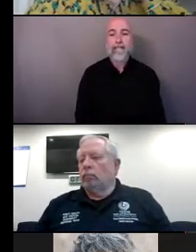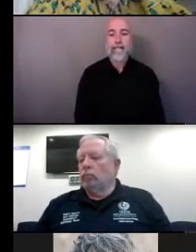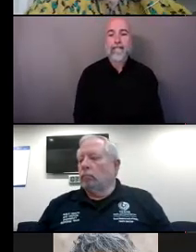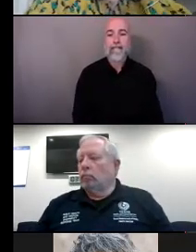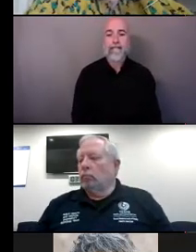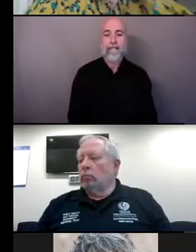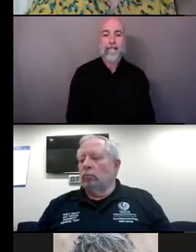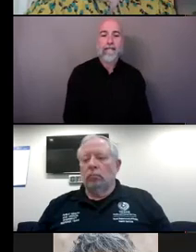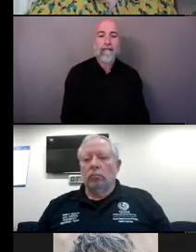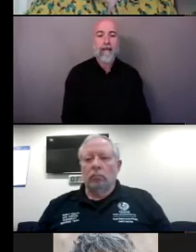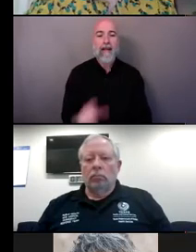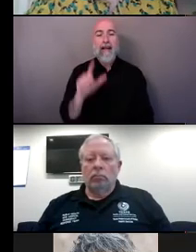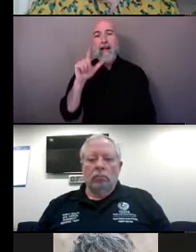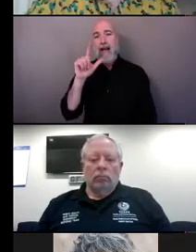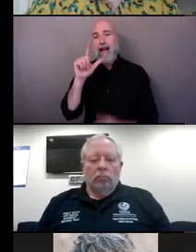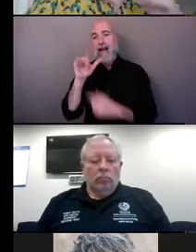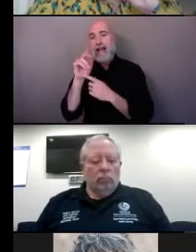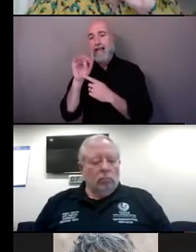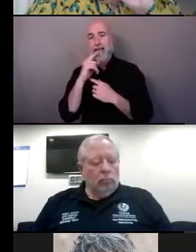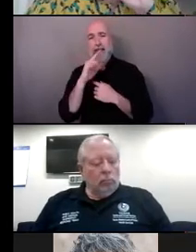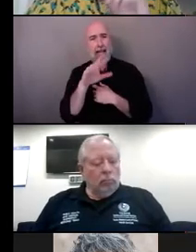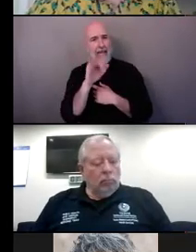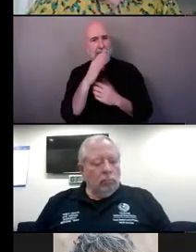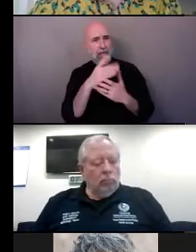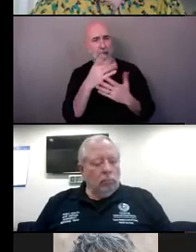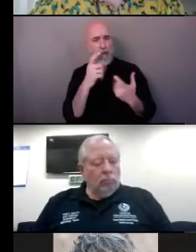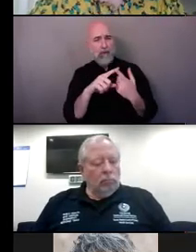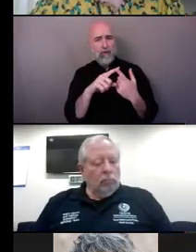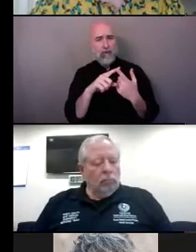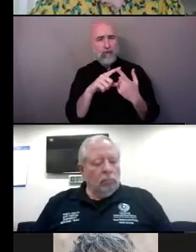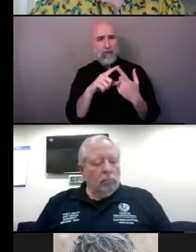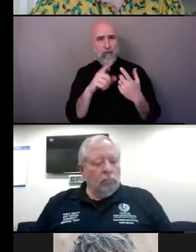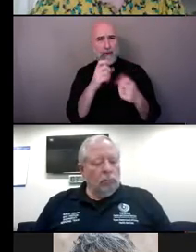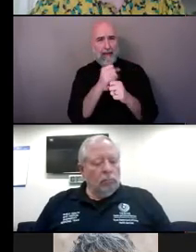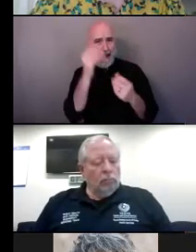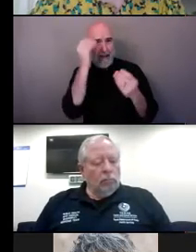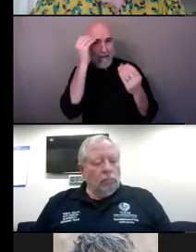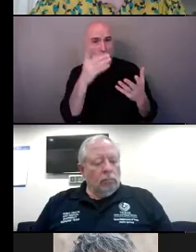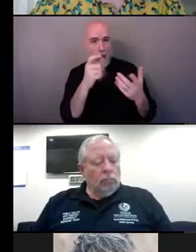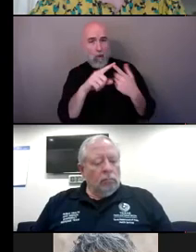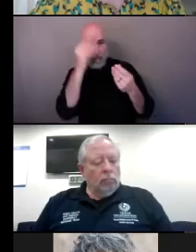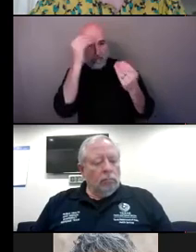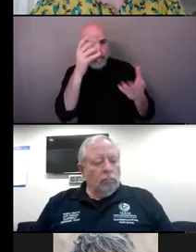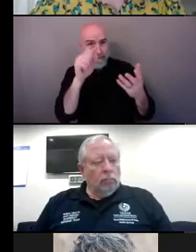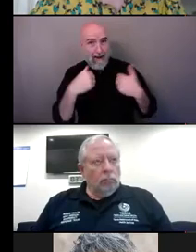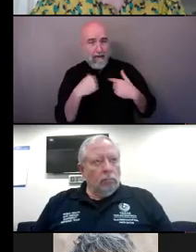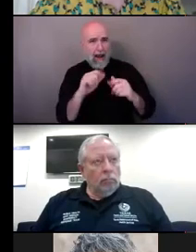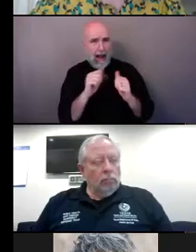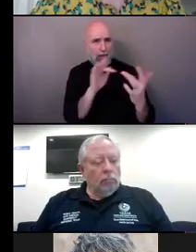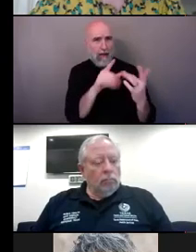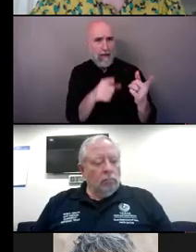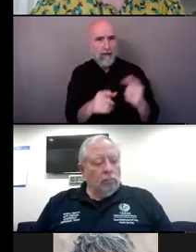And if somebody wanted to provide that insight, where could they contact you? What's the best route for them to go?